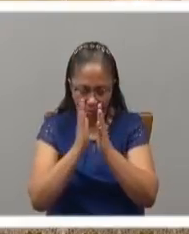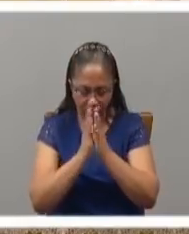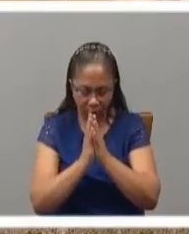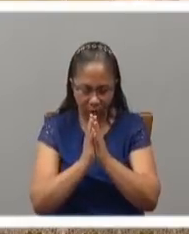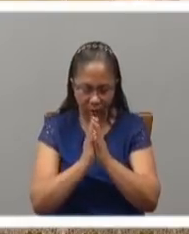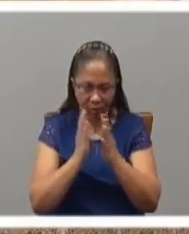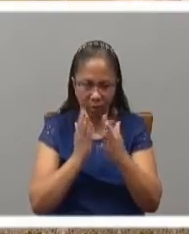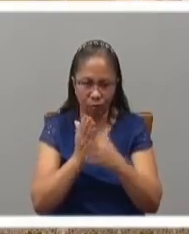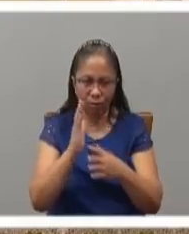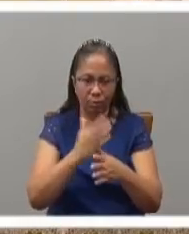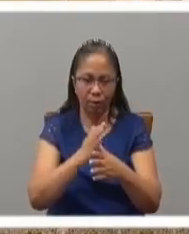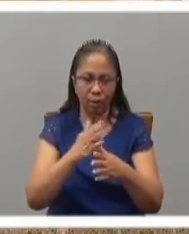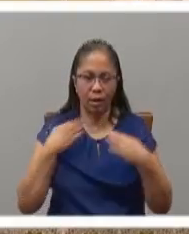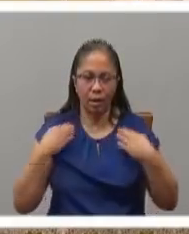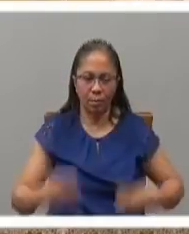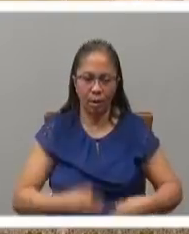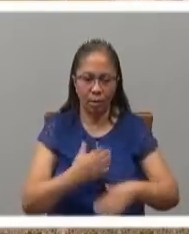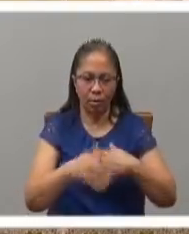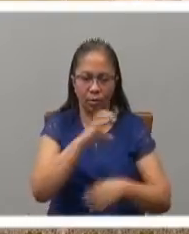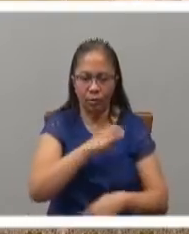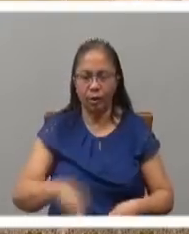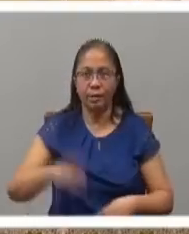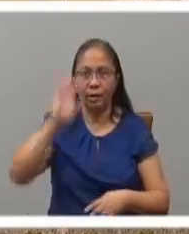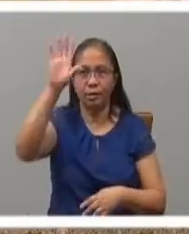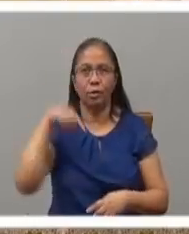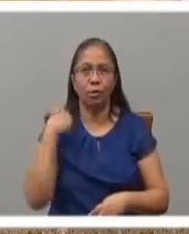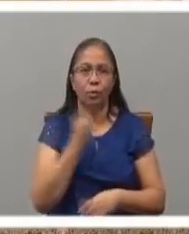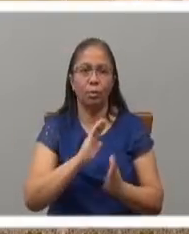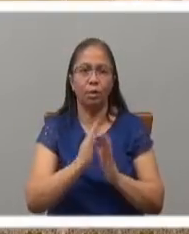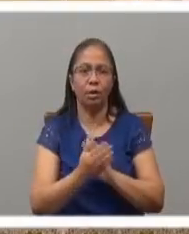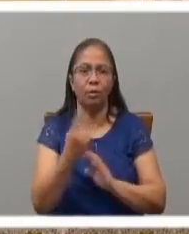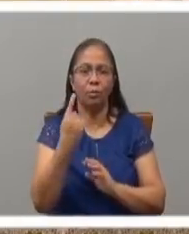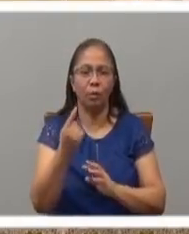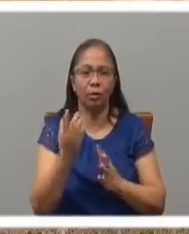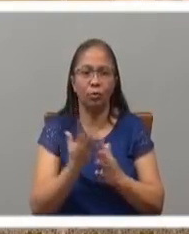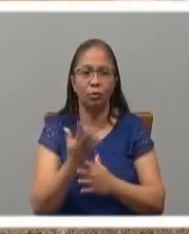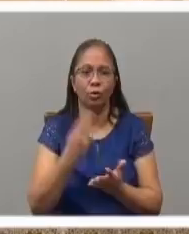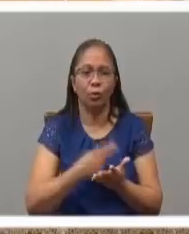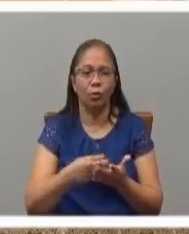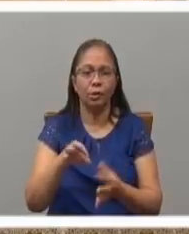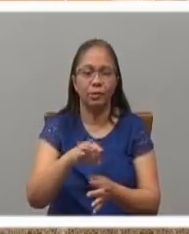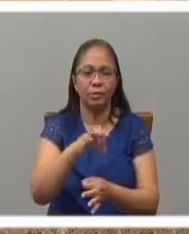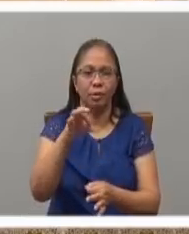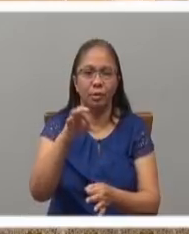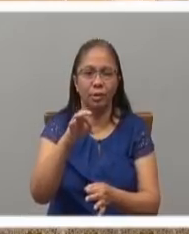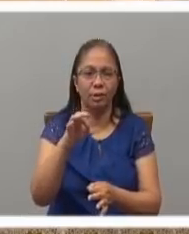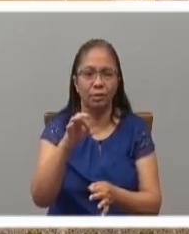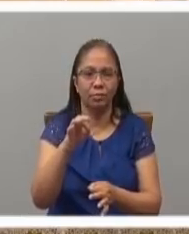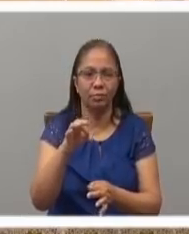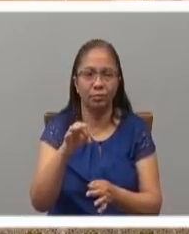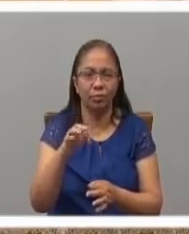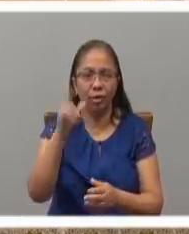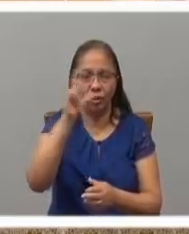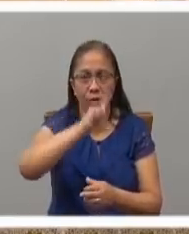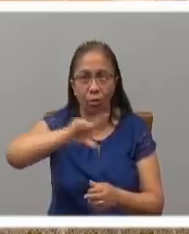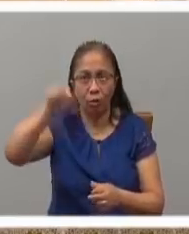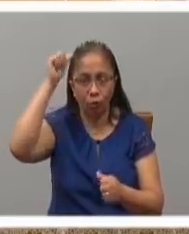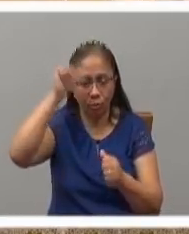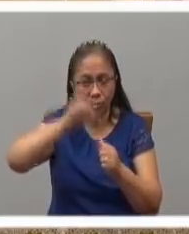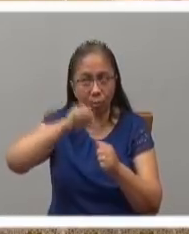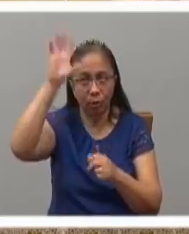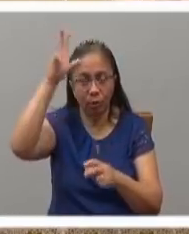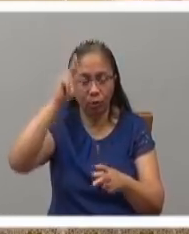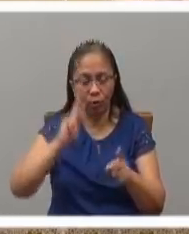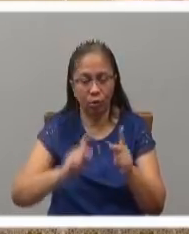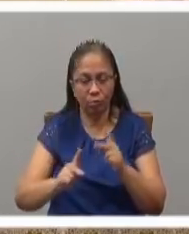that, partaking of the body and blood of Christ, we may be gathered into one by the Holy Spirit. Remember, Lord, your